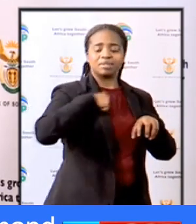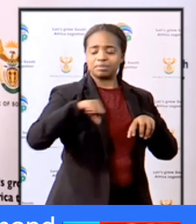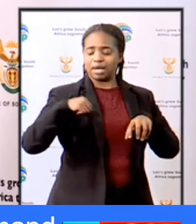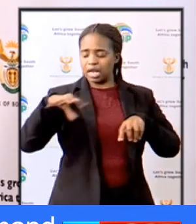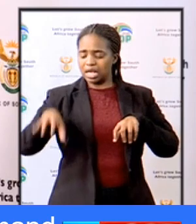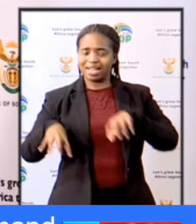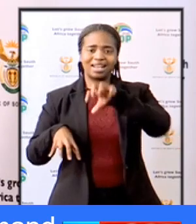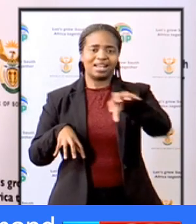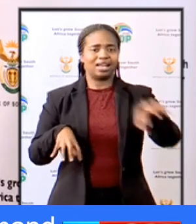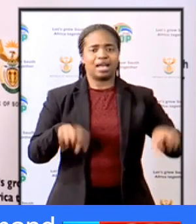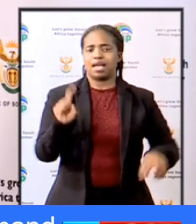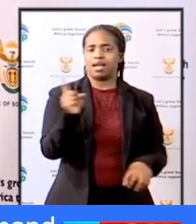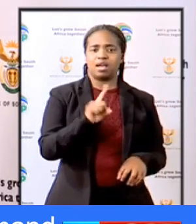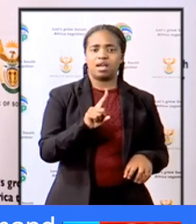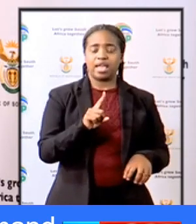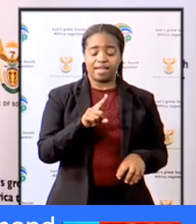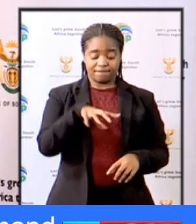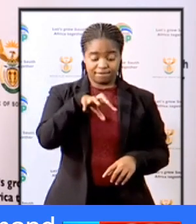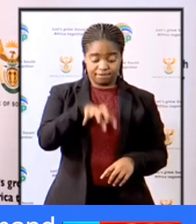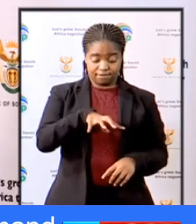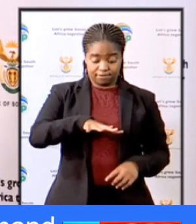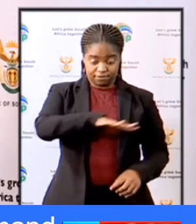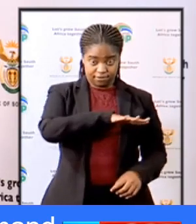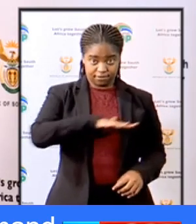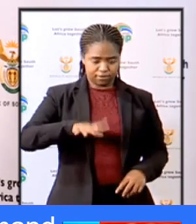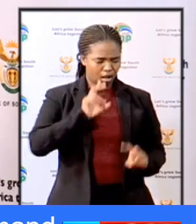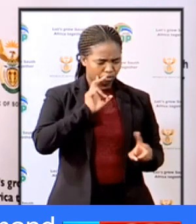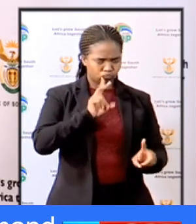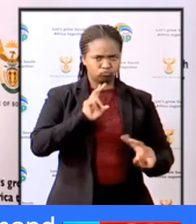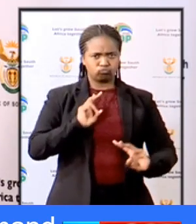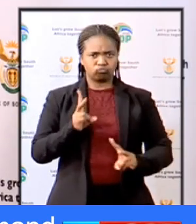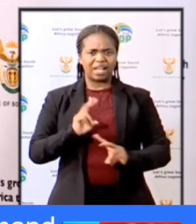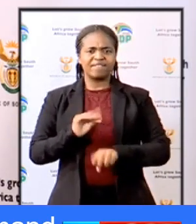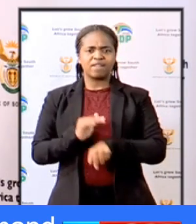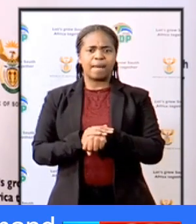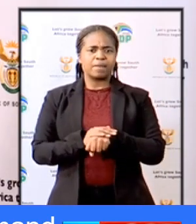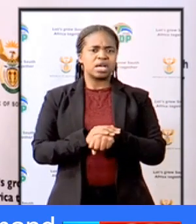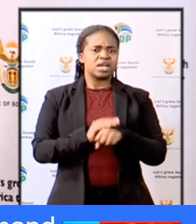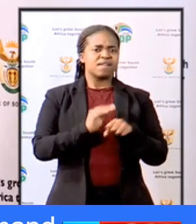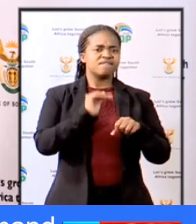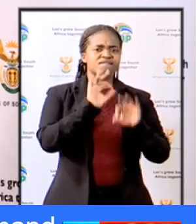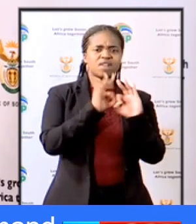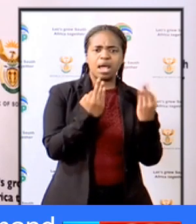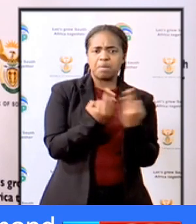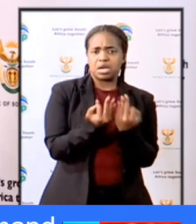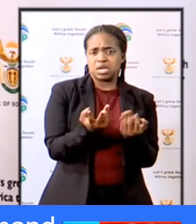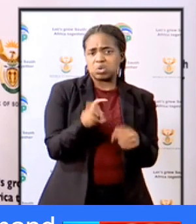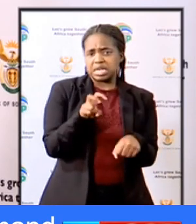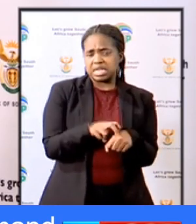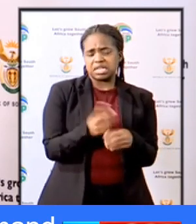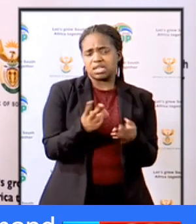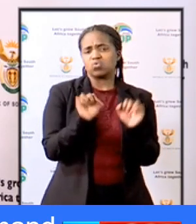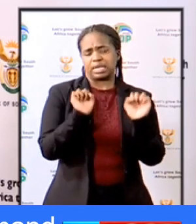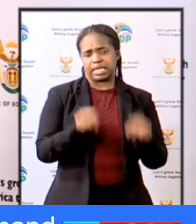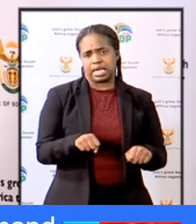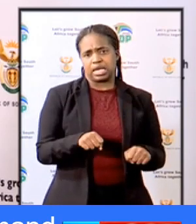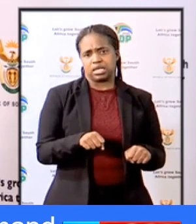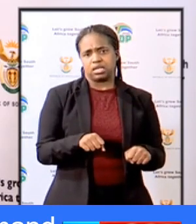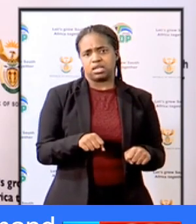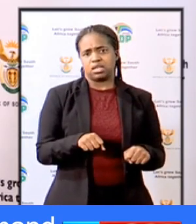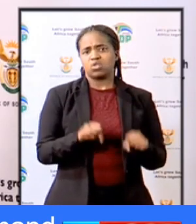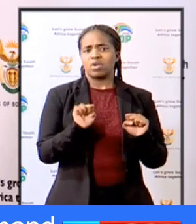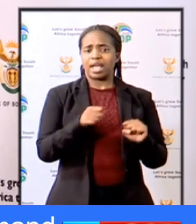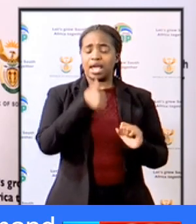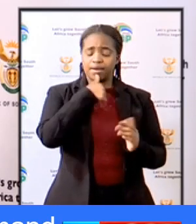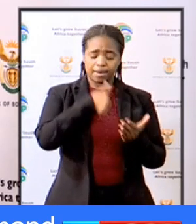live. For the purpose of visiting our families, if there is a need, yes, we can still get